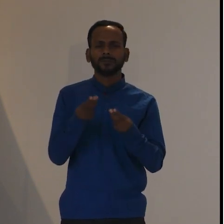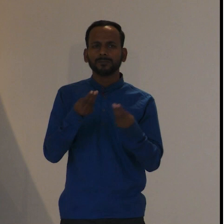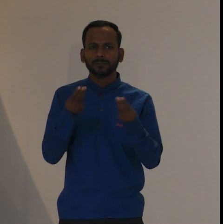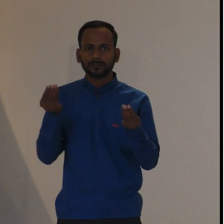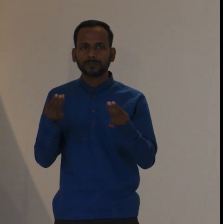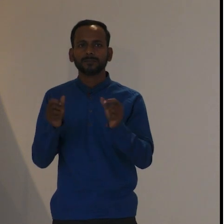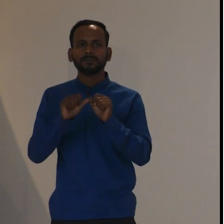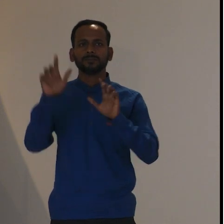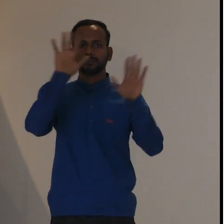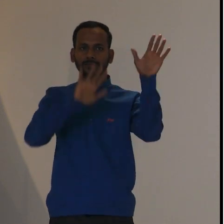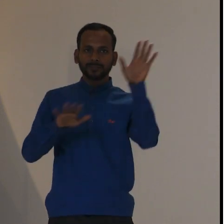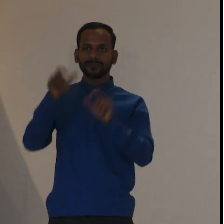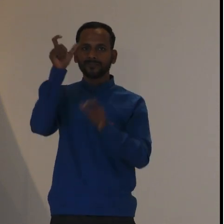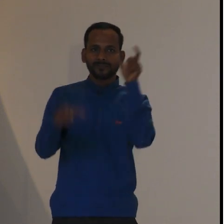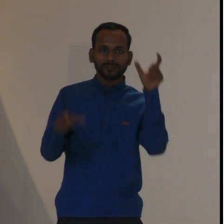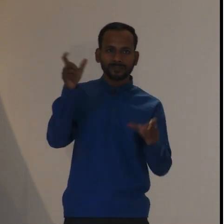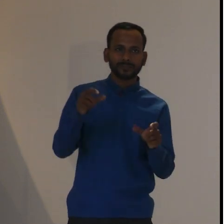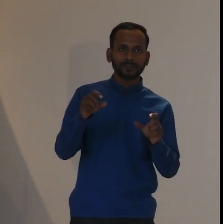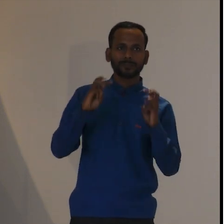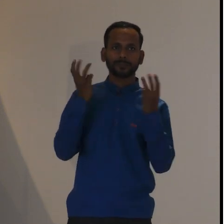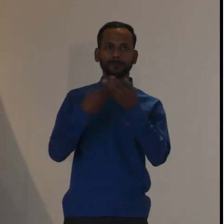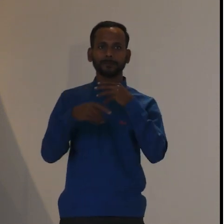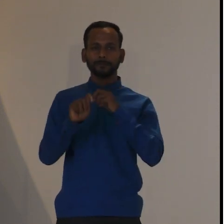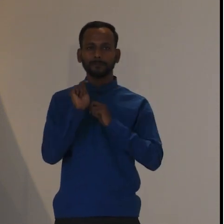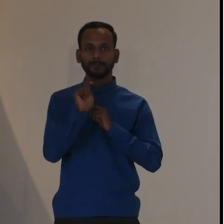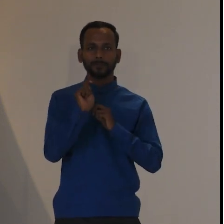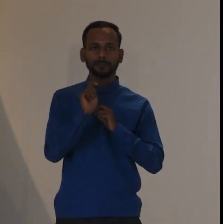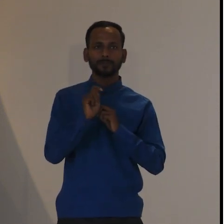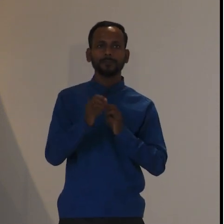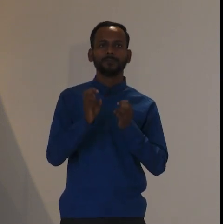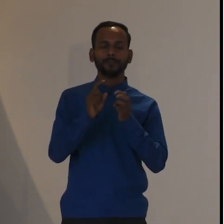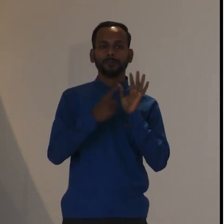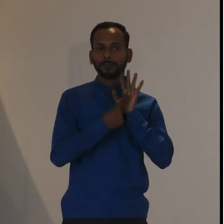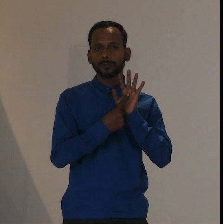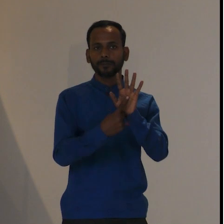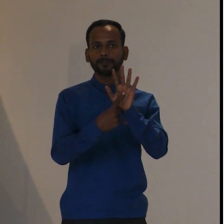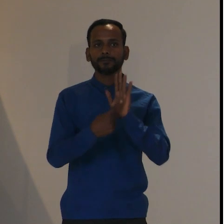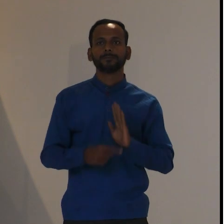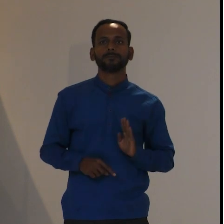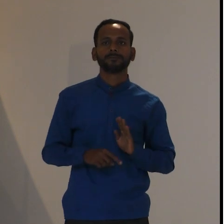animation. Participants walked around the museum and they chose objects and